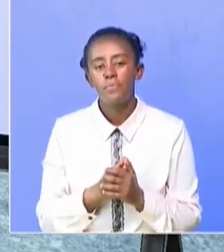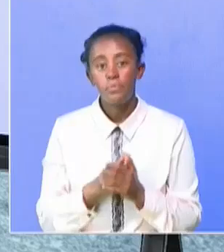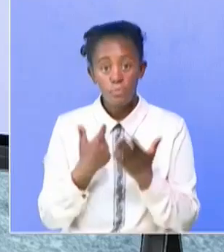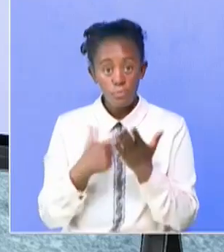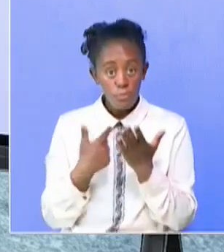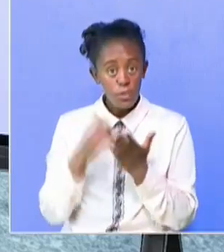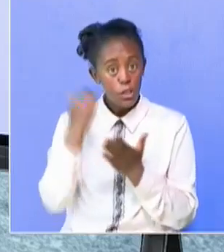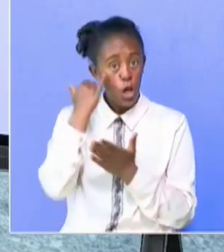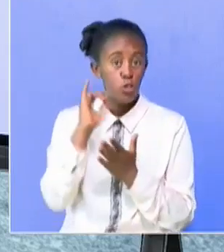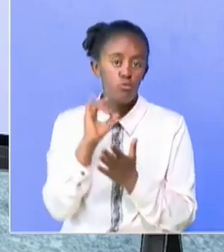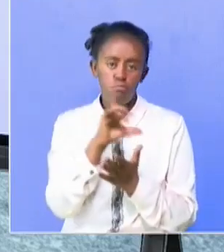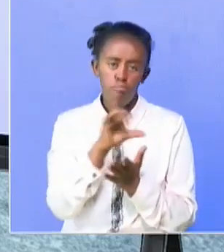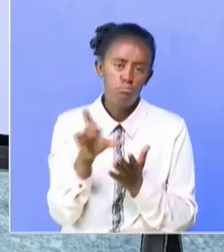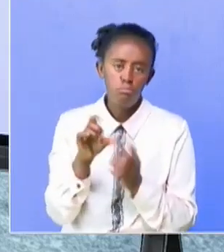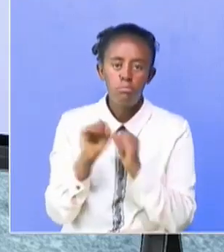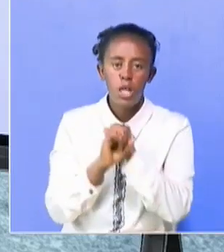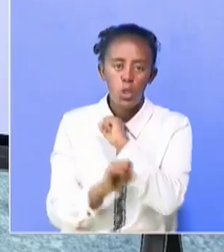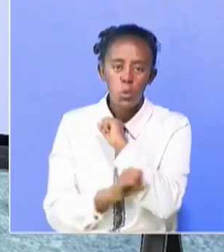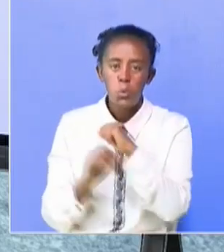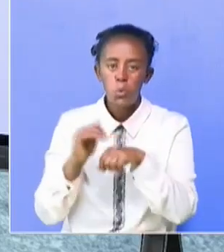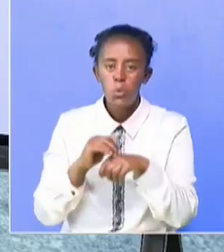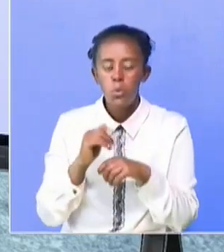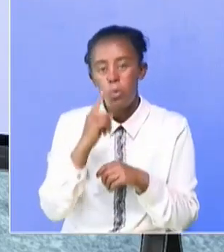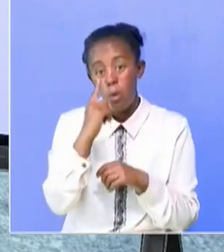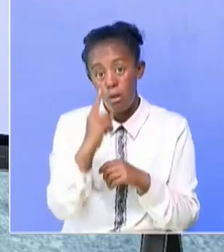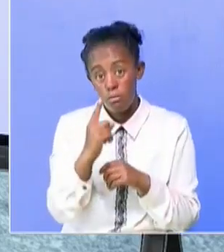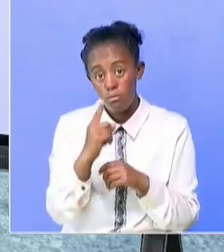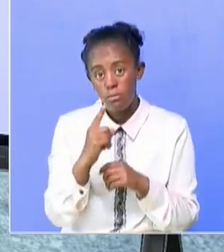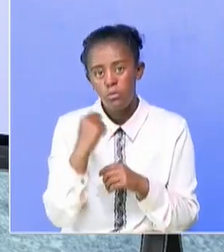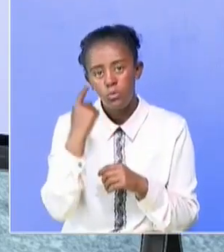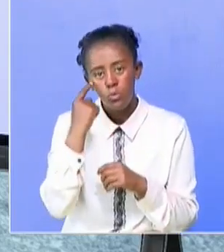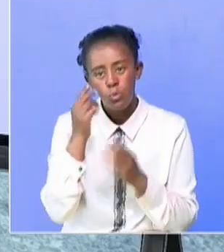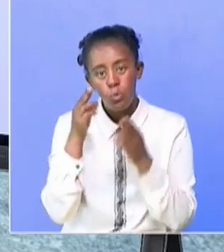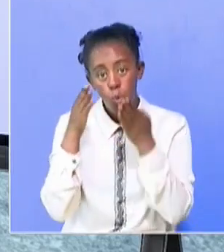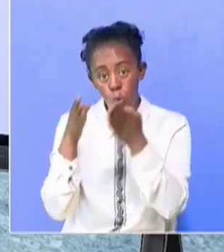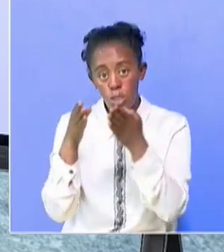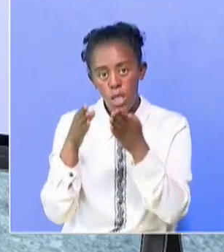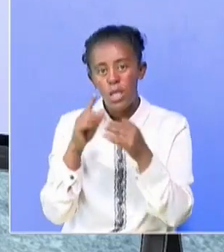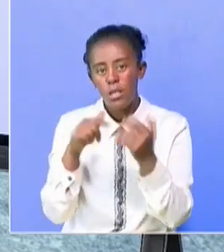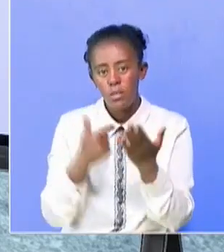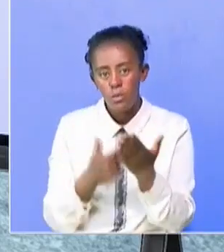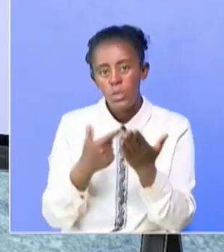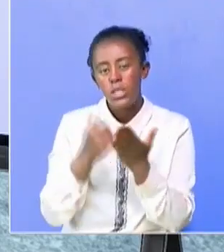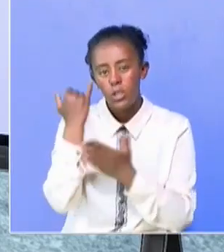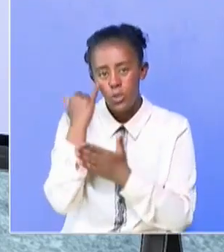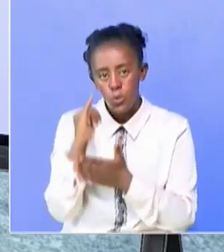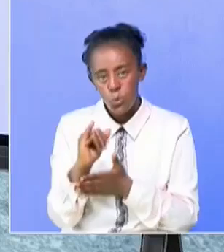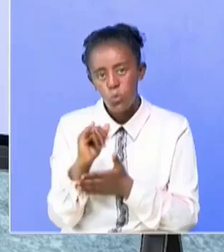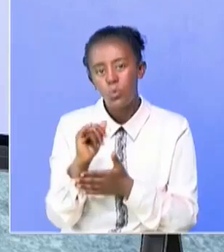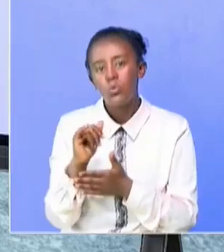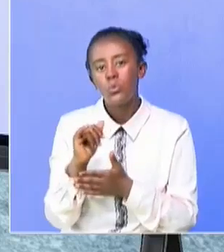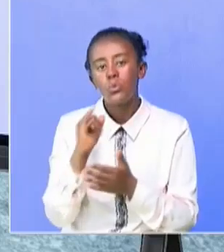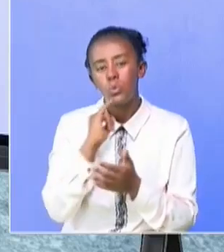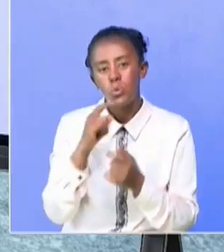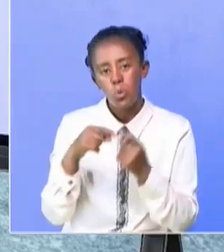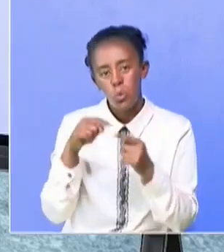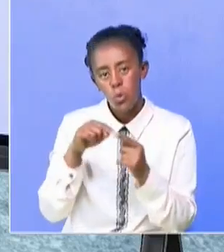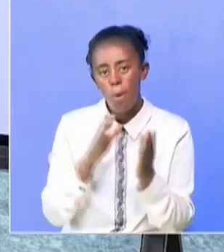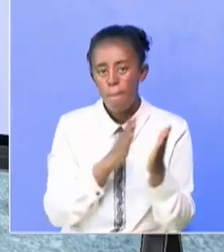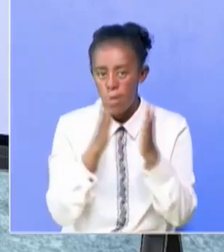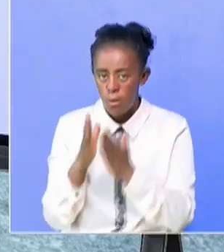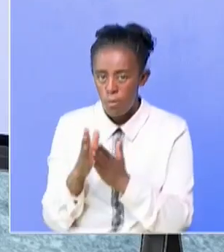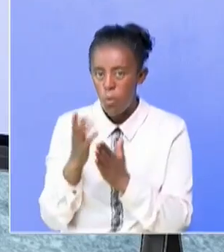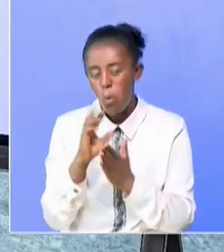This is the issue. Based on this, the one who is concerned about this issue is going to prepare